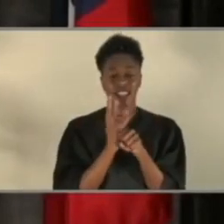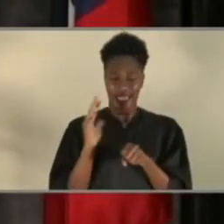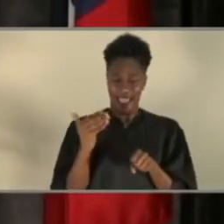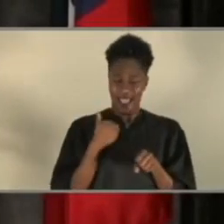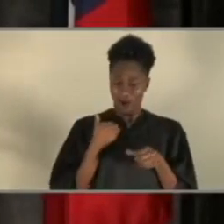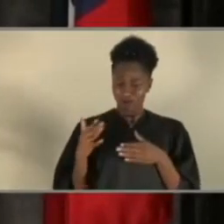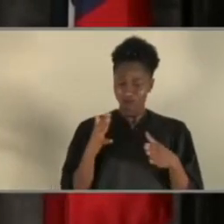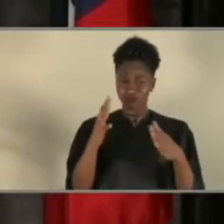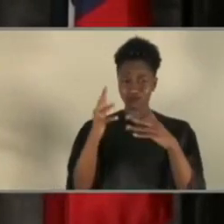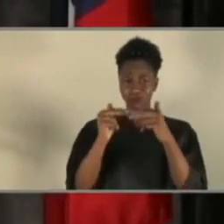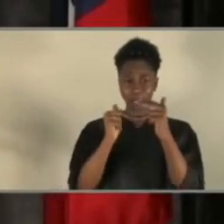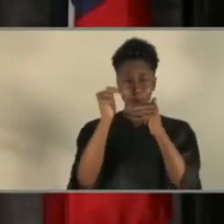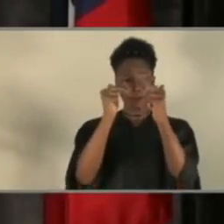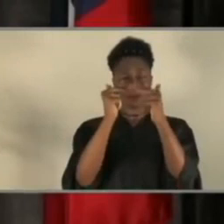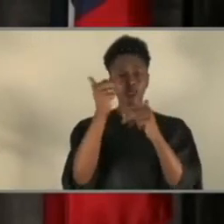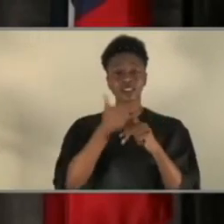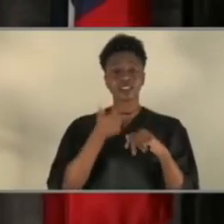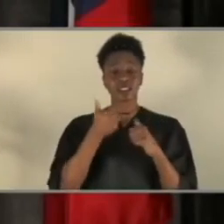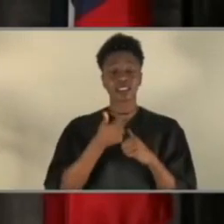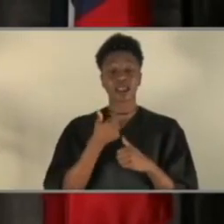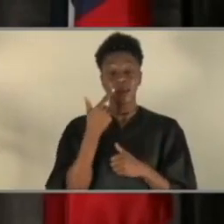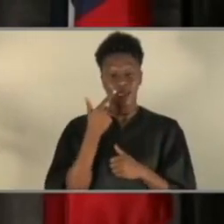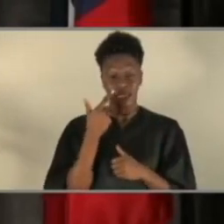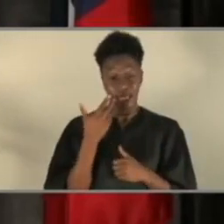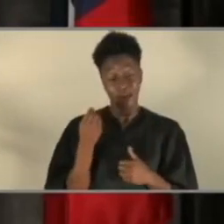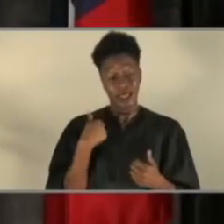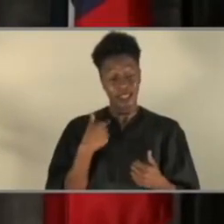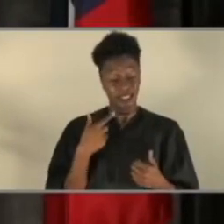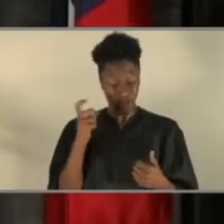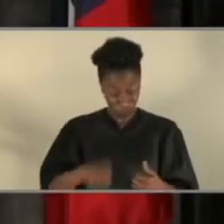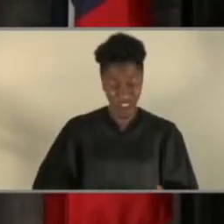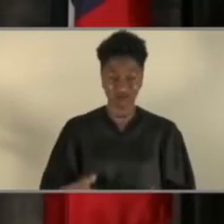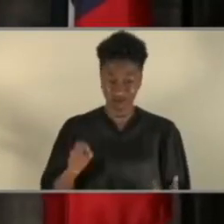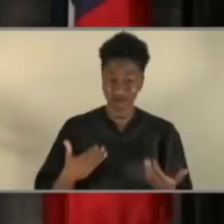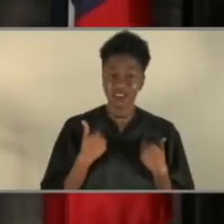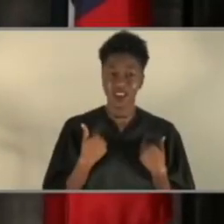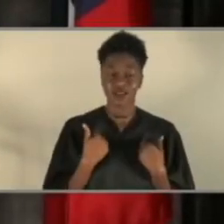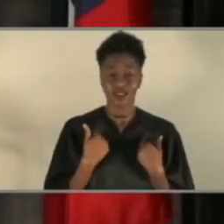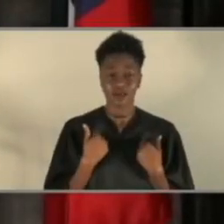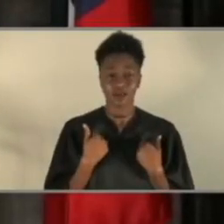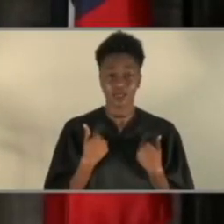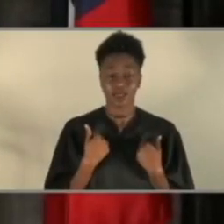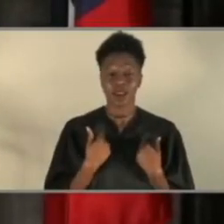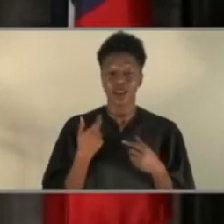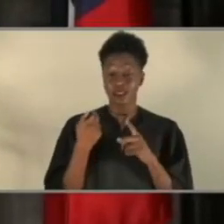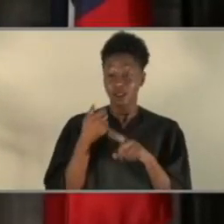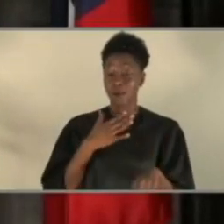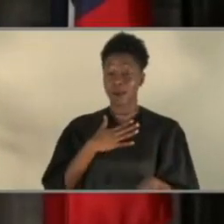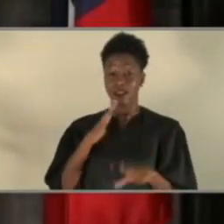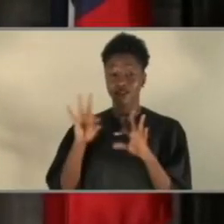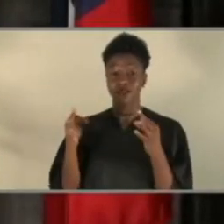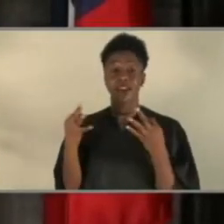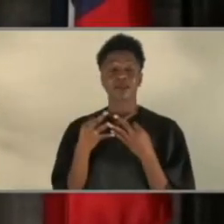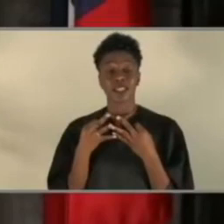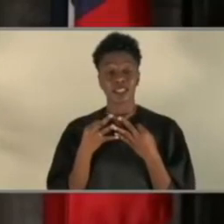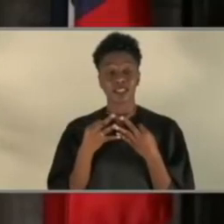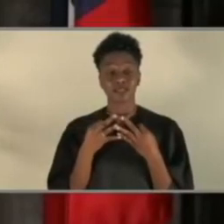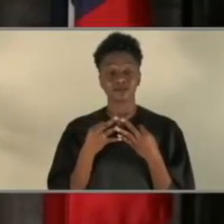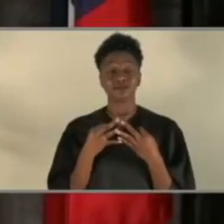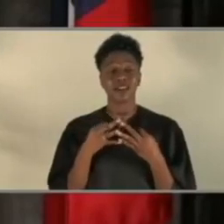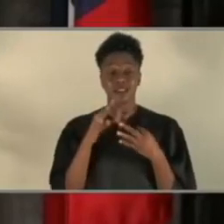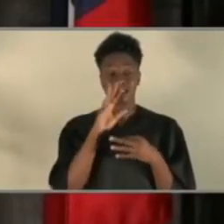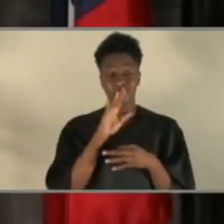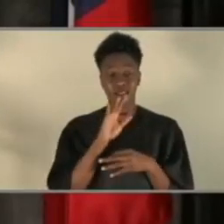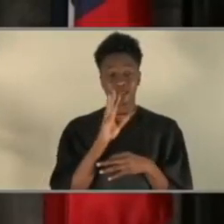we are today, and because we earned it. Quiero agradecer a mi familia, los que están aquí y en